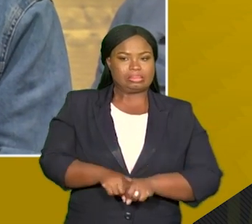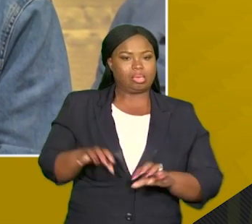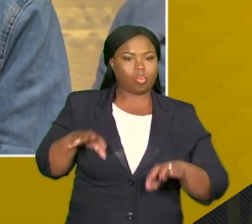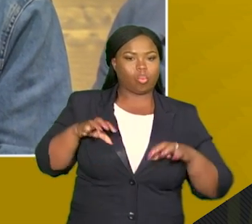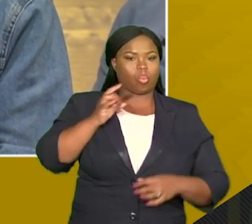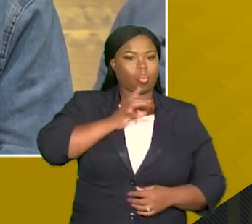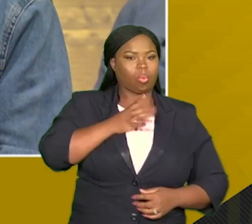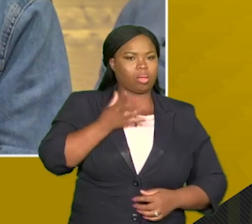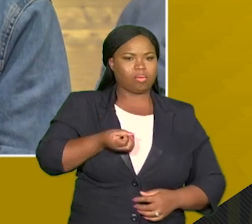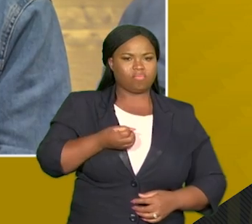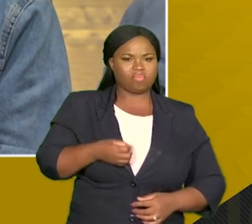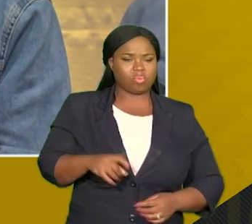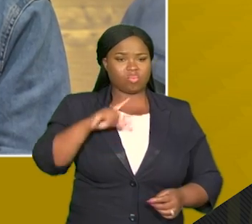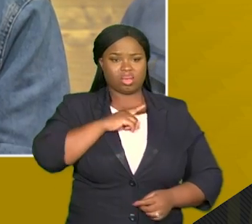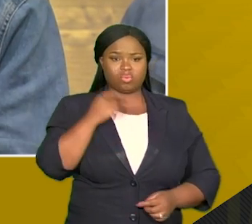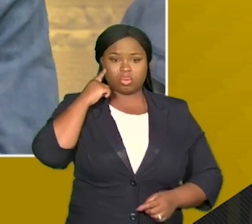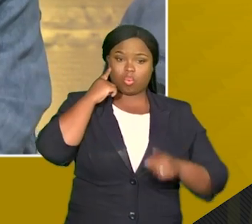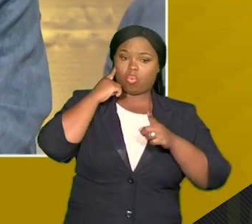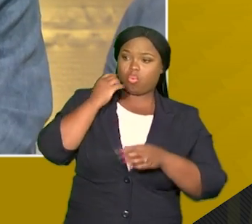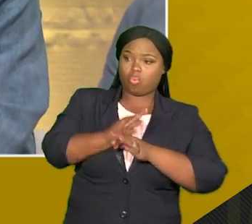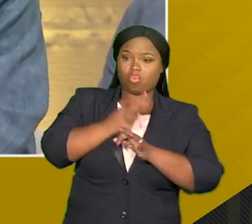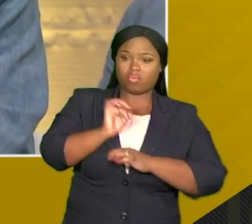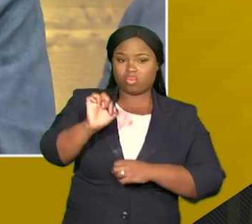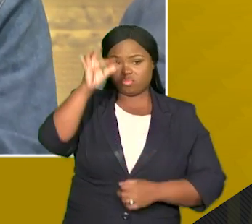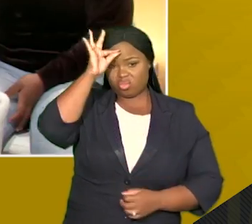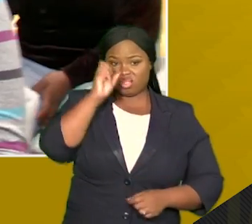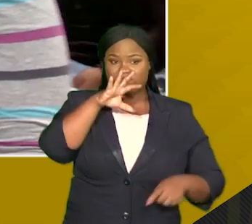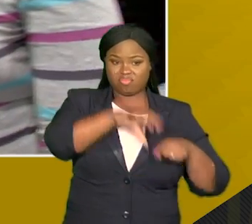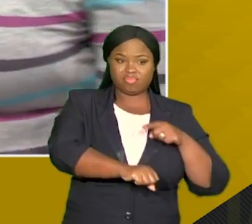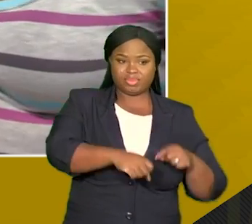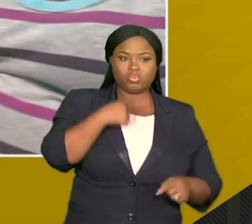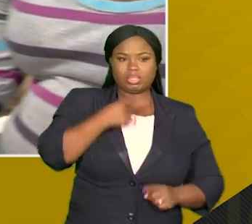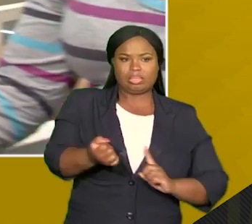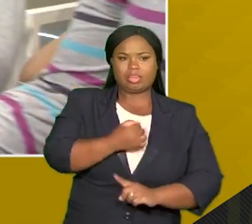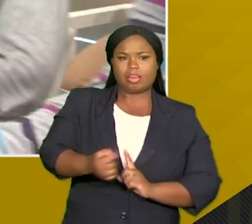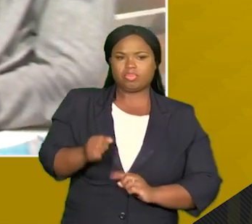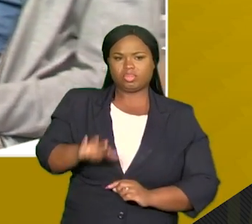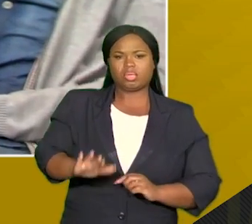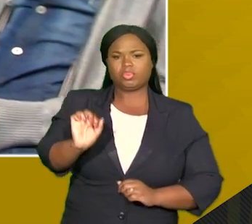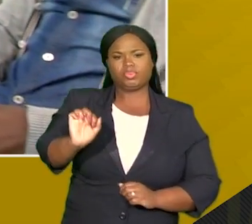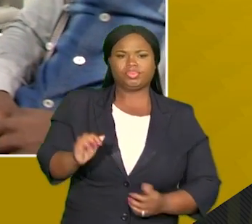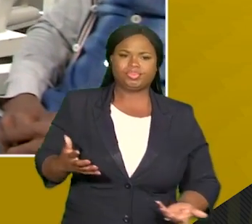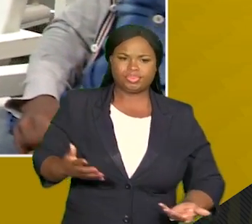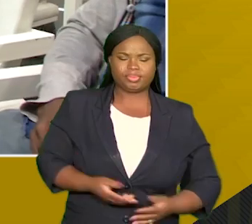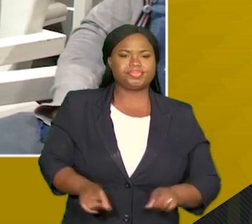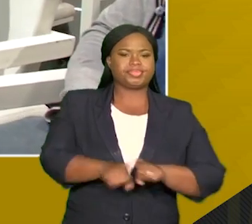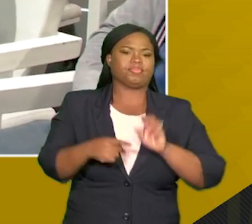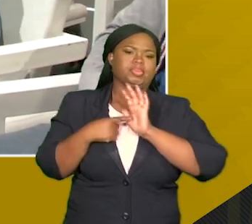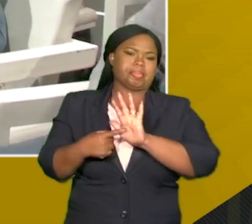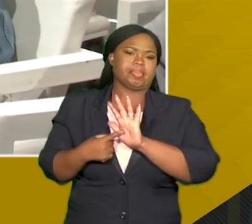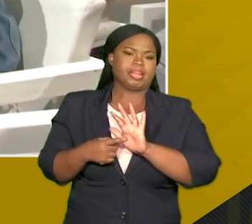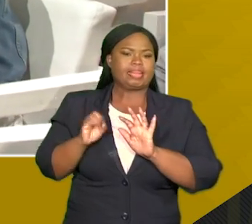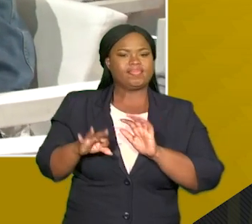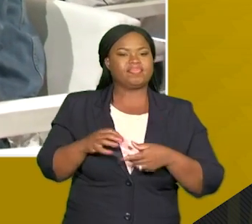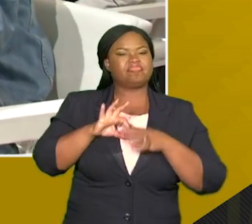bona o chaba e cause o bona tibor papa ka le podisa ma ka ngra o tlo re nna ke abuse sa ka ngwana ha yeah for an example if for